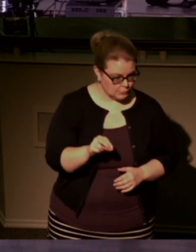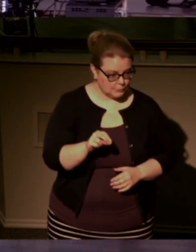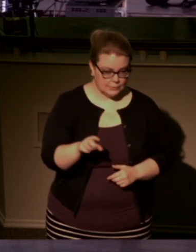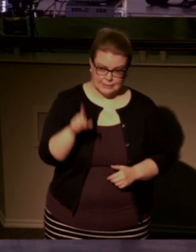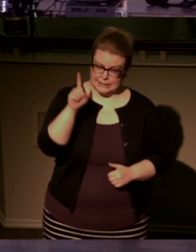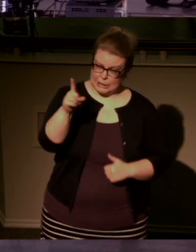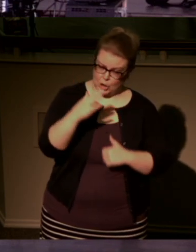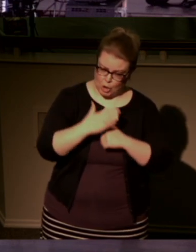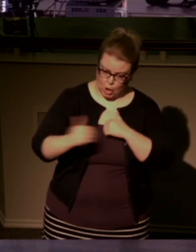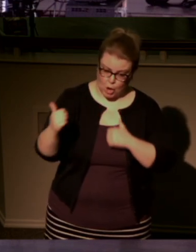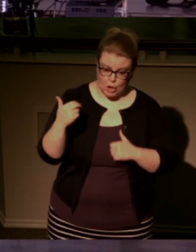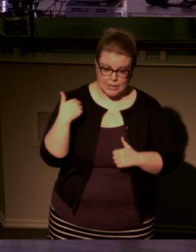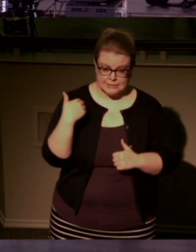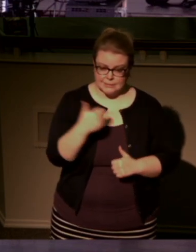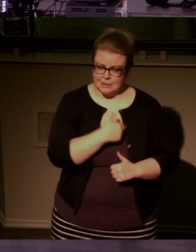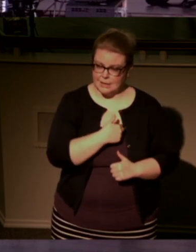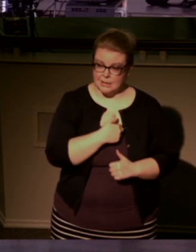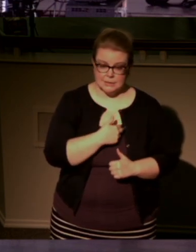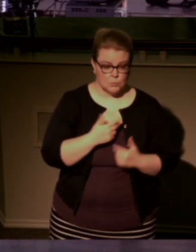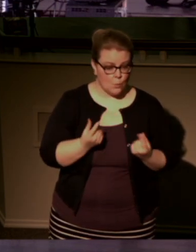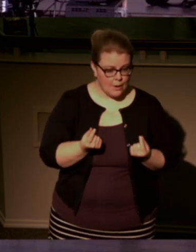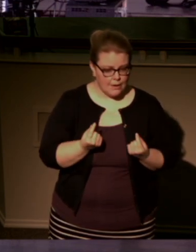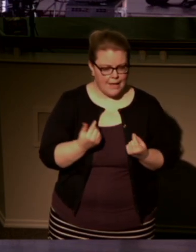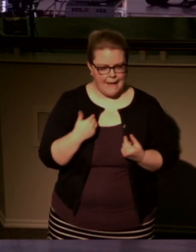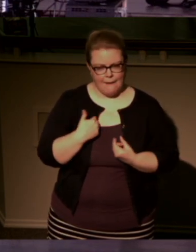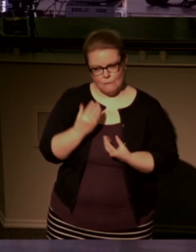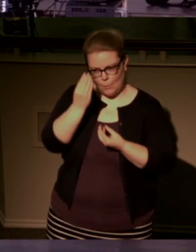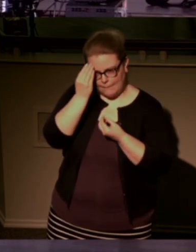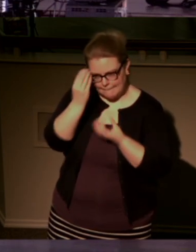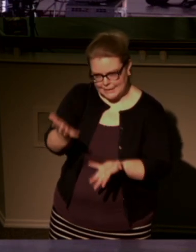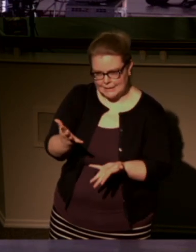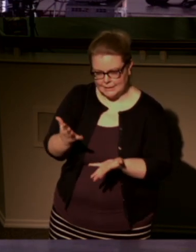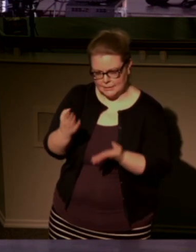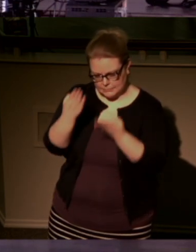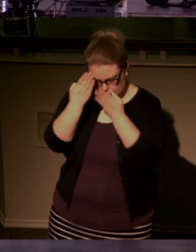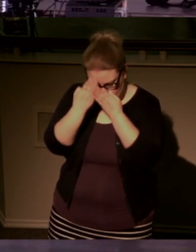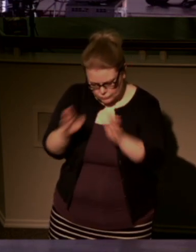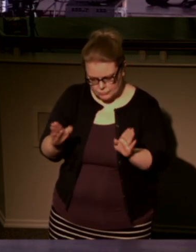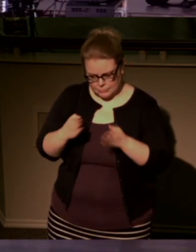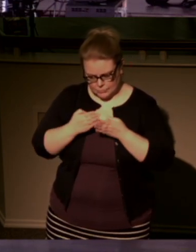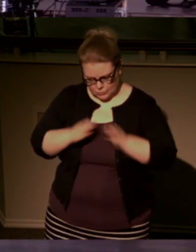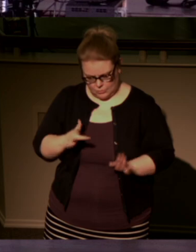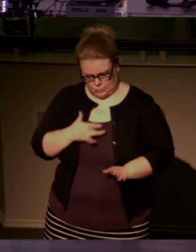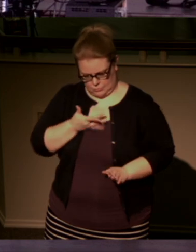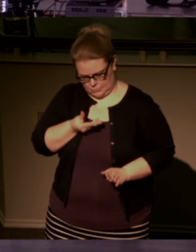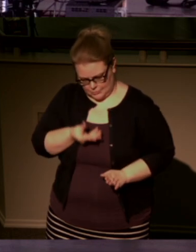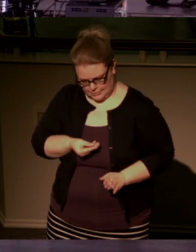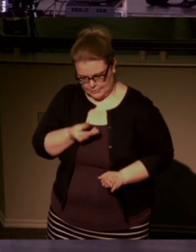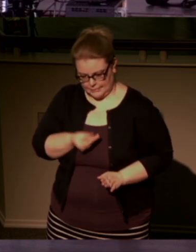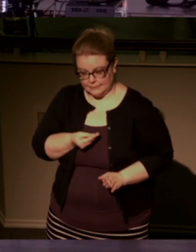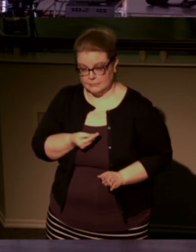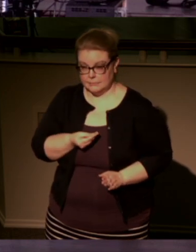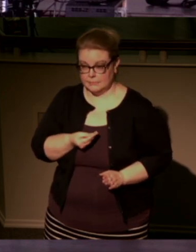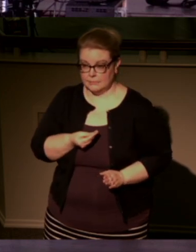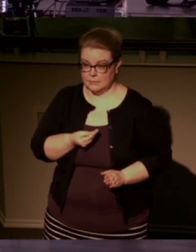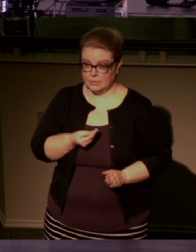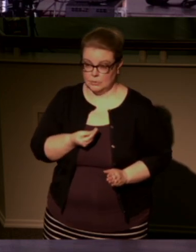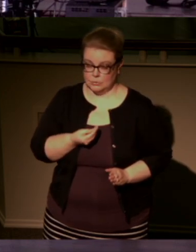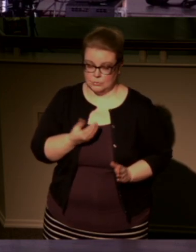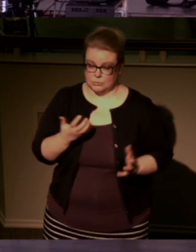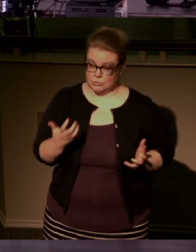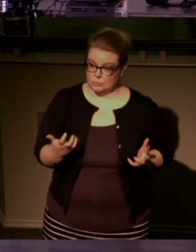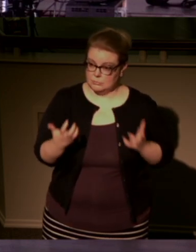an obedient, soft heart, because to get on his page is to see at a different level altogether.